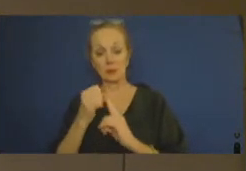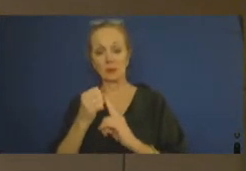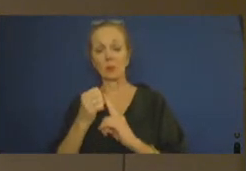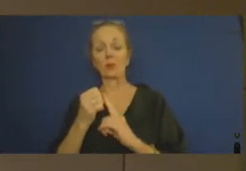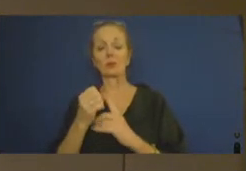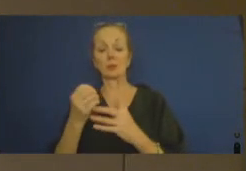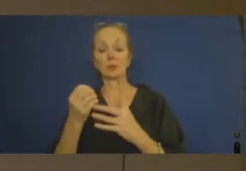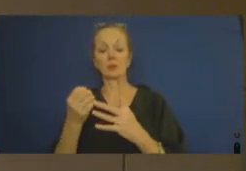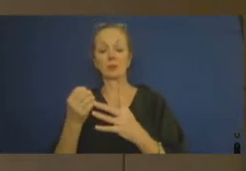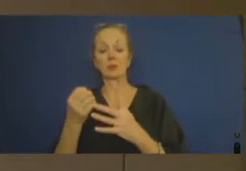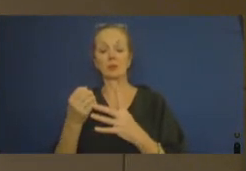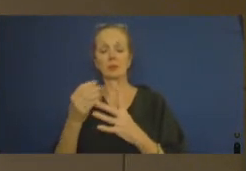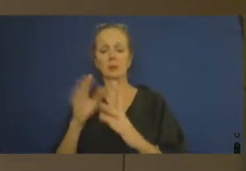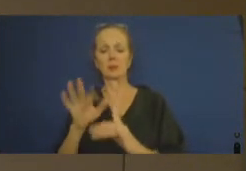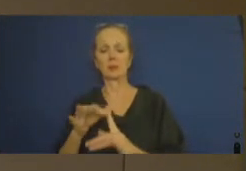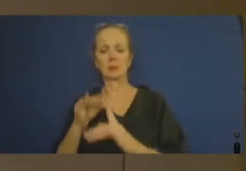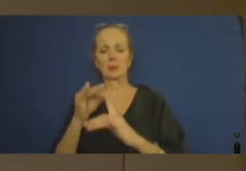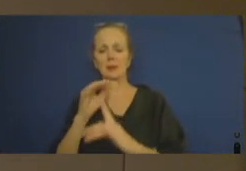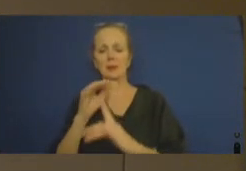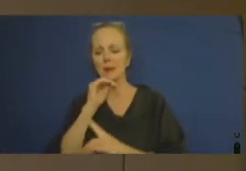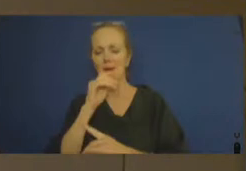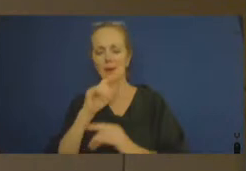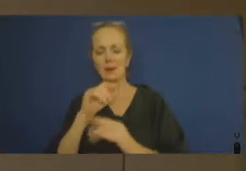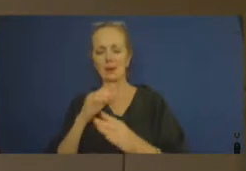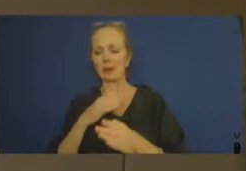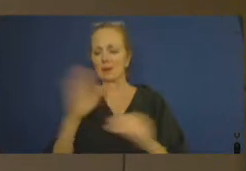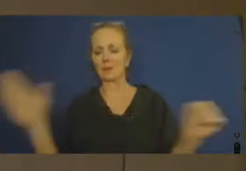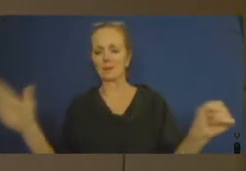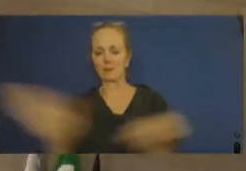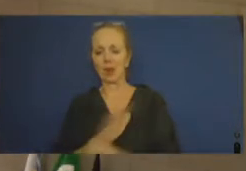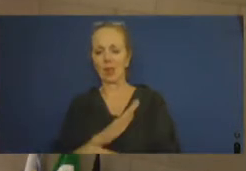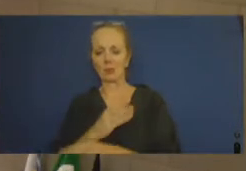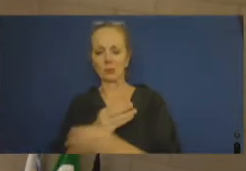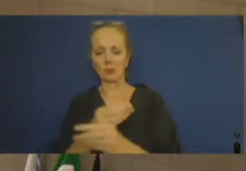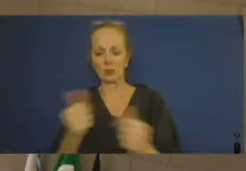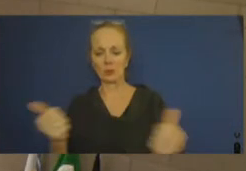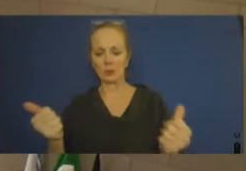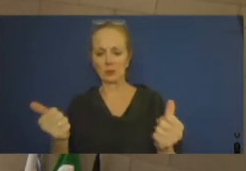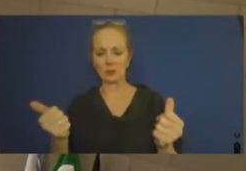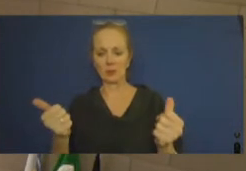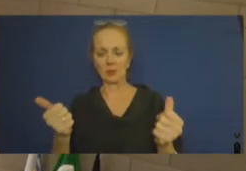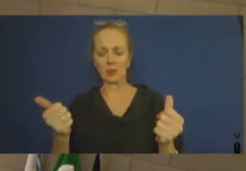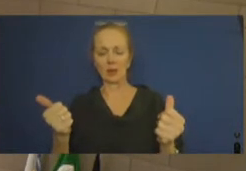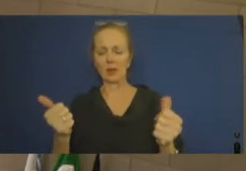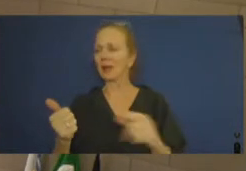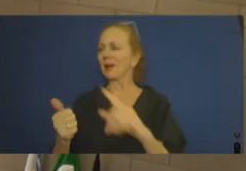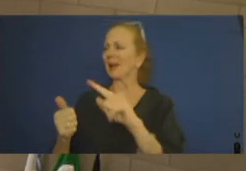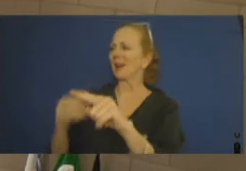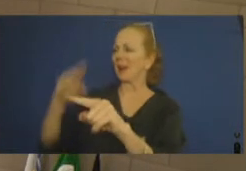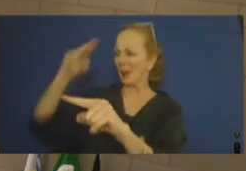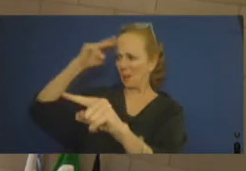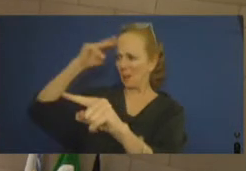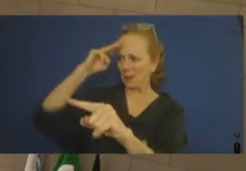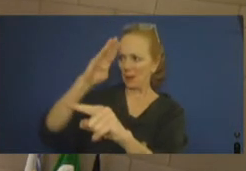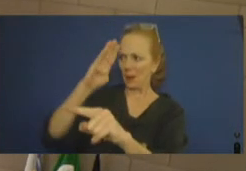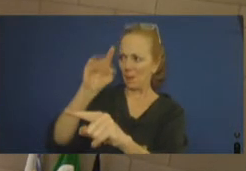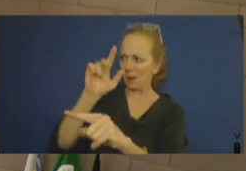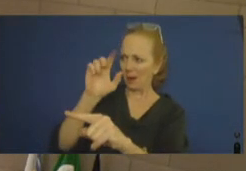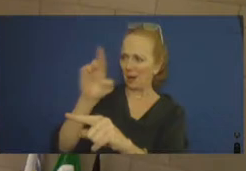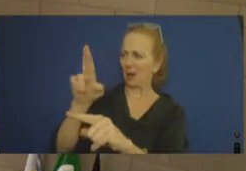have complete resolution. Mm-hmm. So, Mr. Baker, what should that motion? How would that motion be